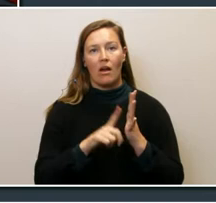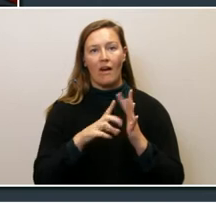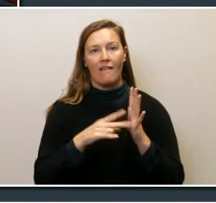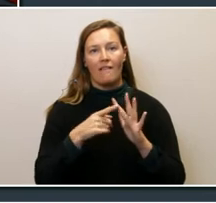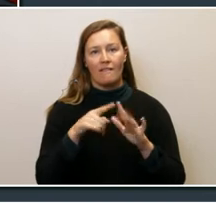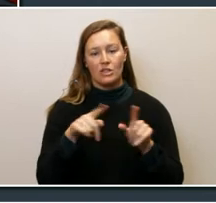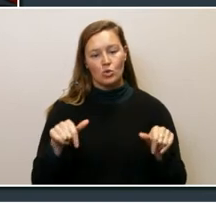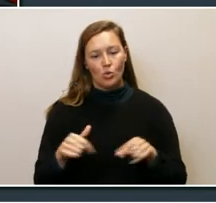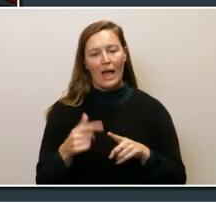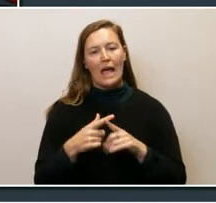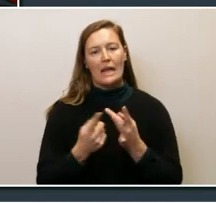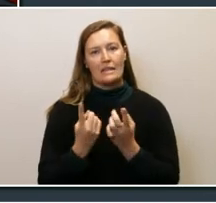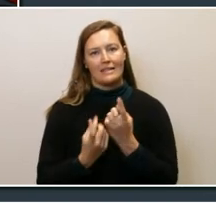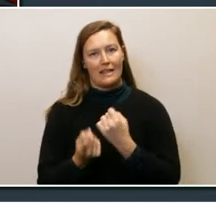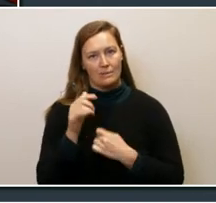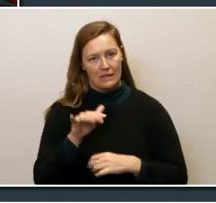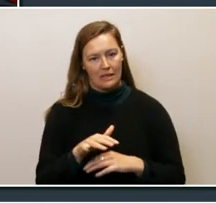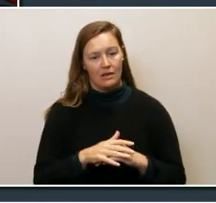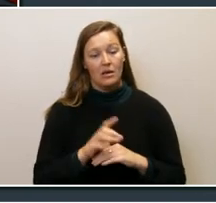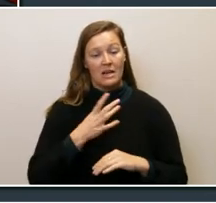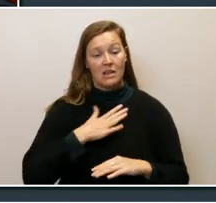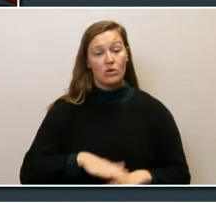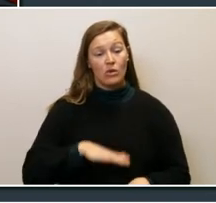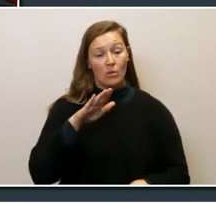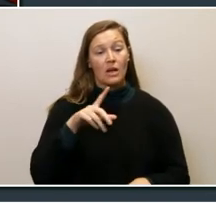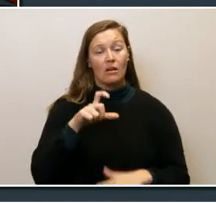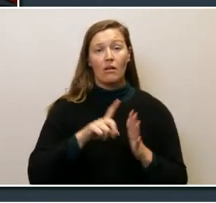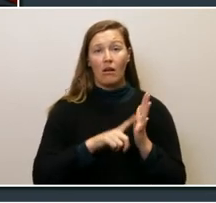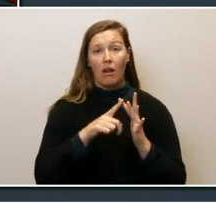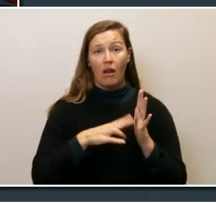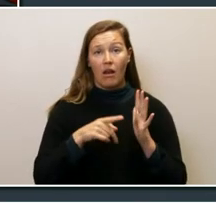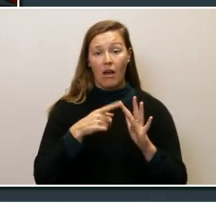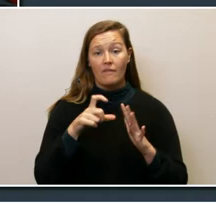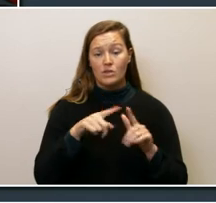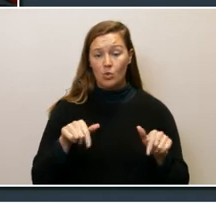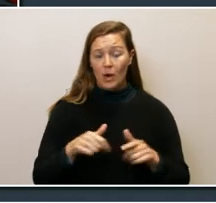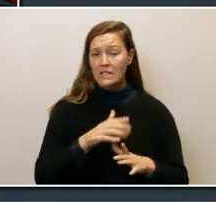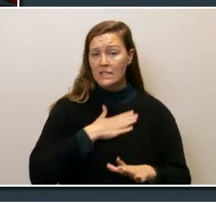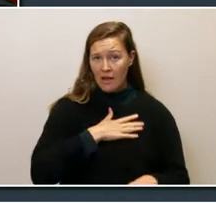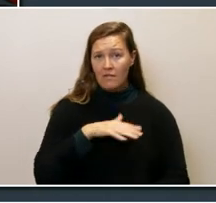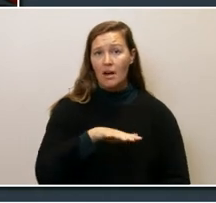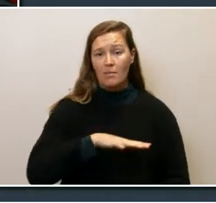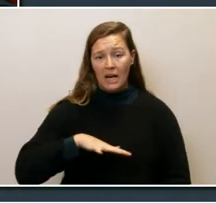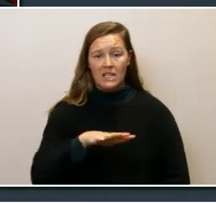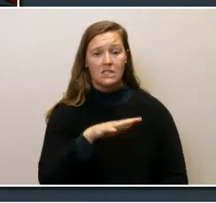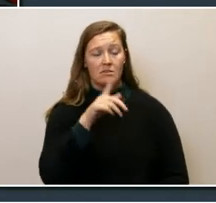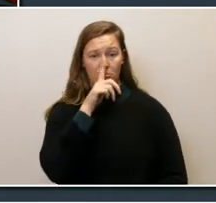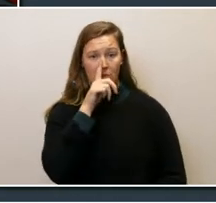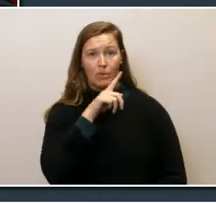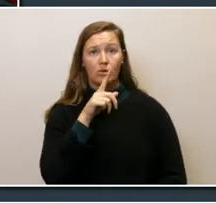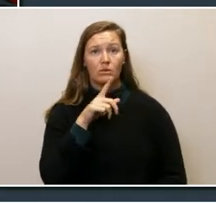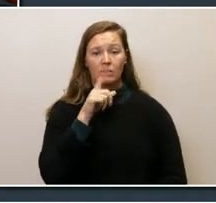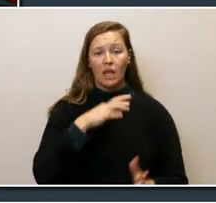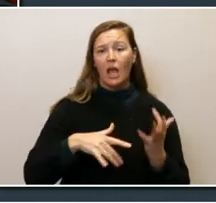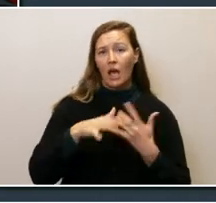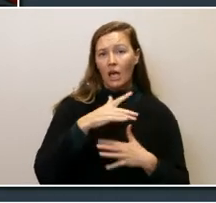And what is occurring in Clive Square. I mean, when I was growing up, when a number of us were growing up, Clive Square was a safe place for people to,